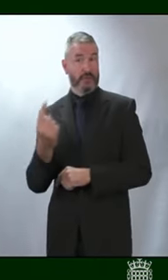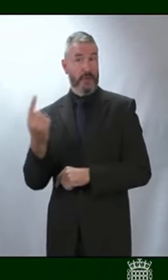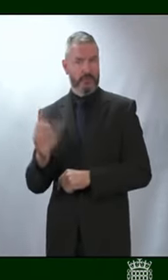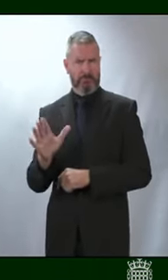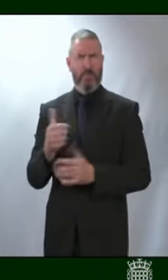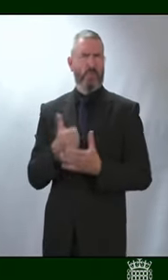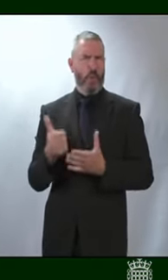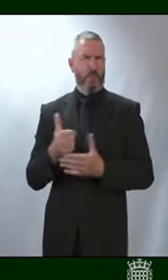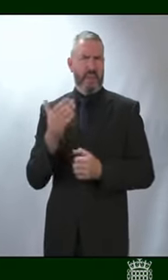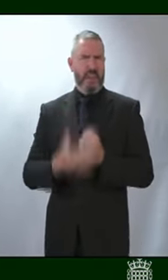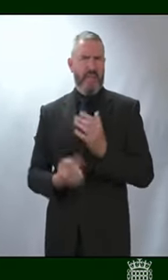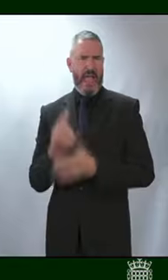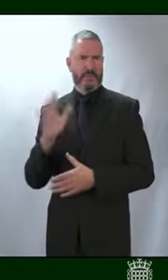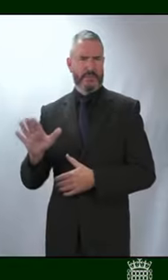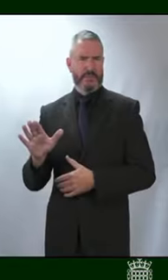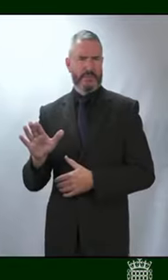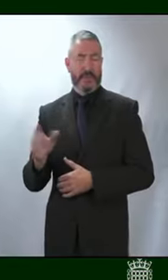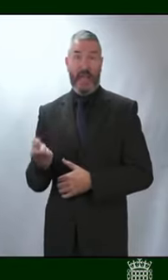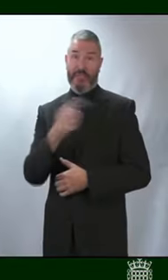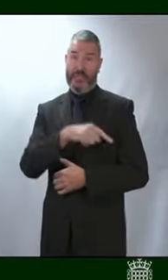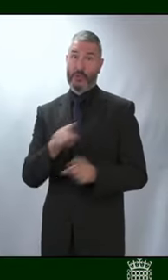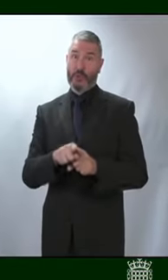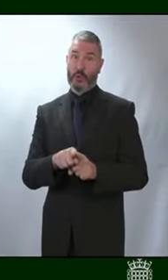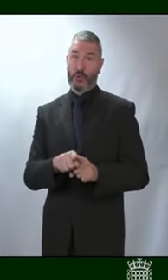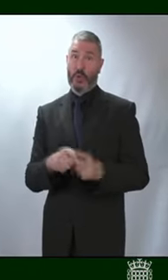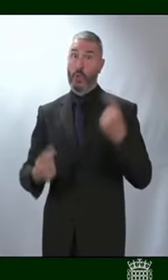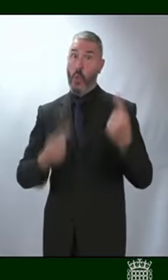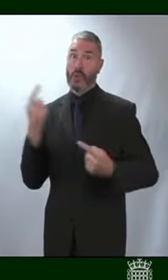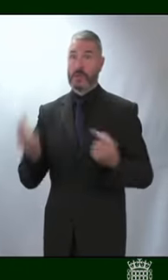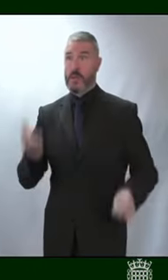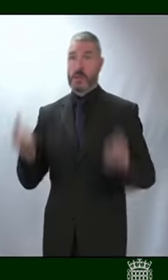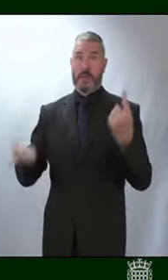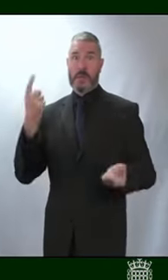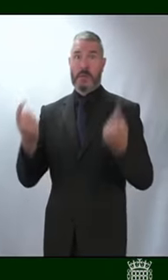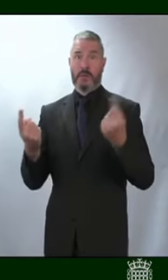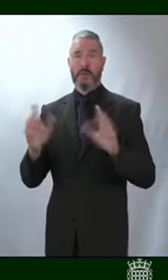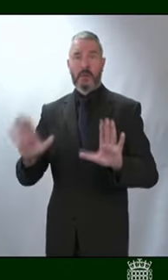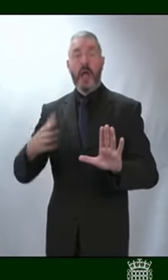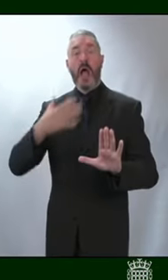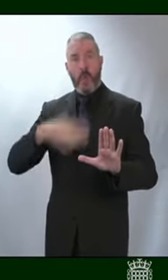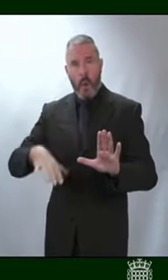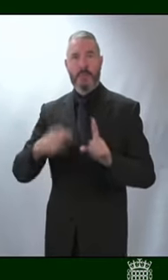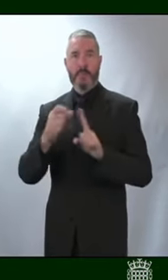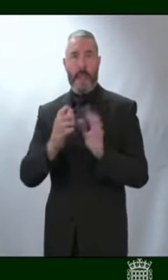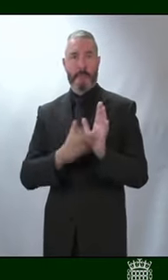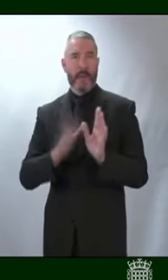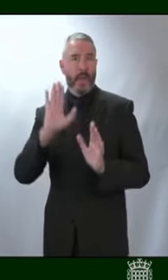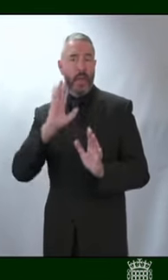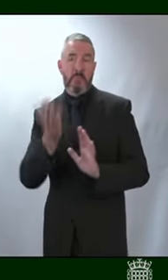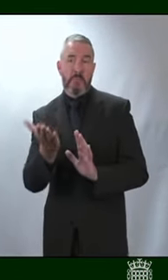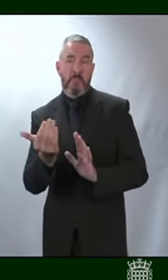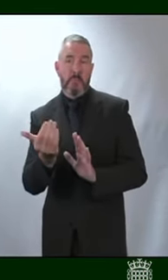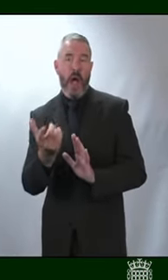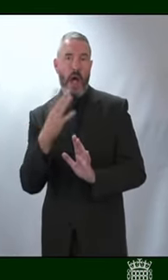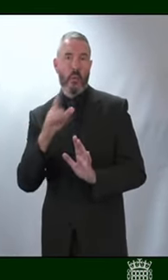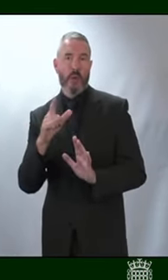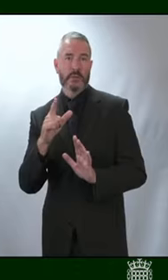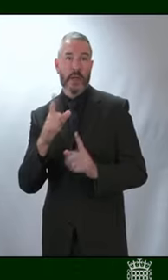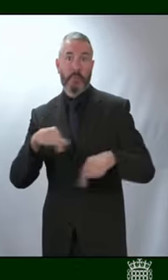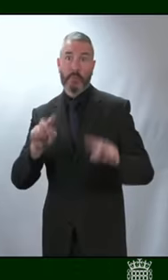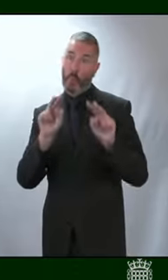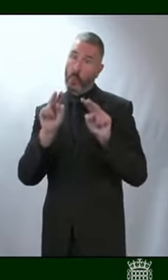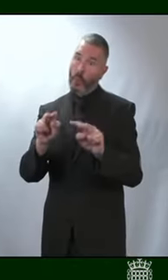never have from you, and we're having a little bit from this side. I want to be able to hear the Prime Minister. When I can't hear the Prime Minister, I do worry about the people who are